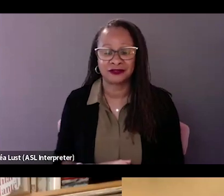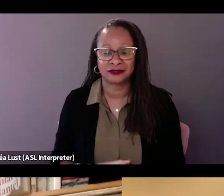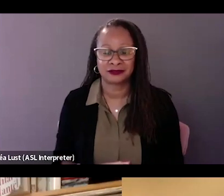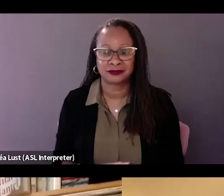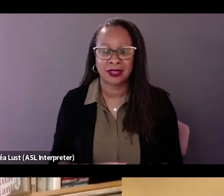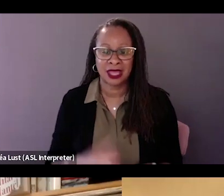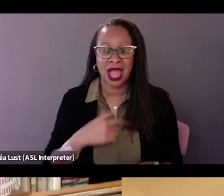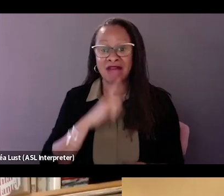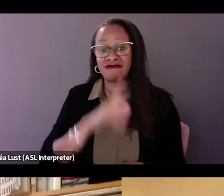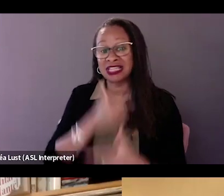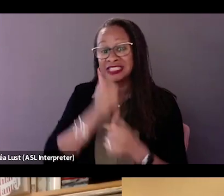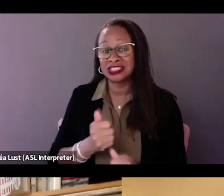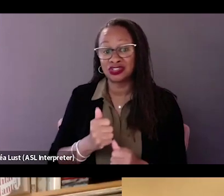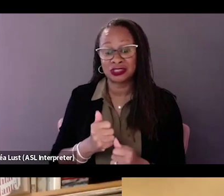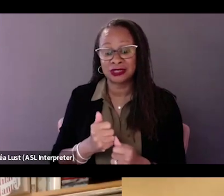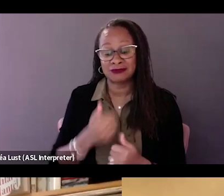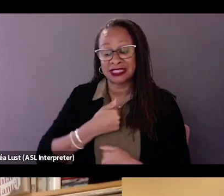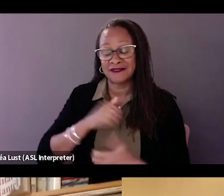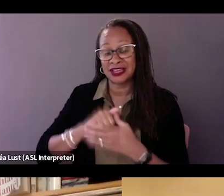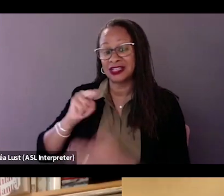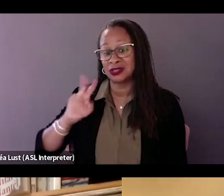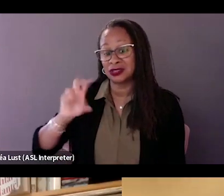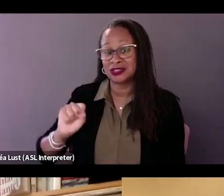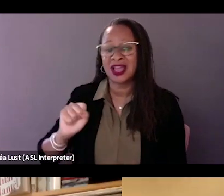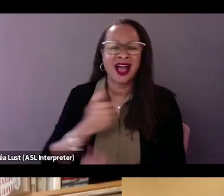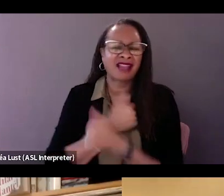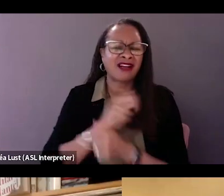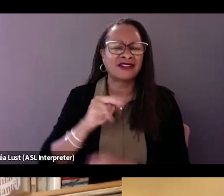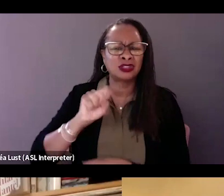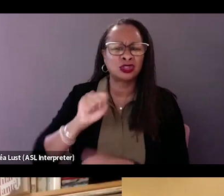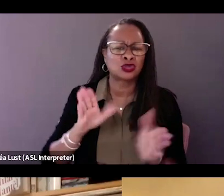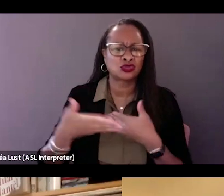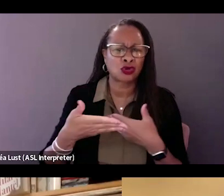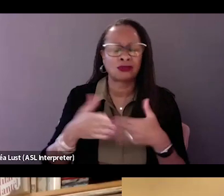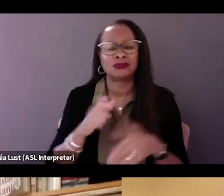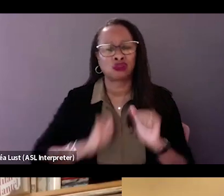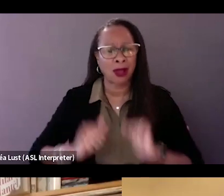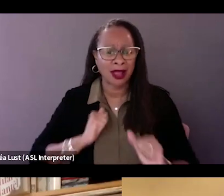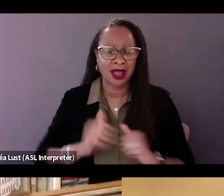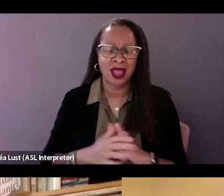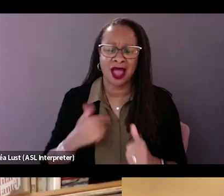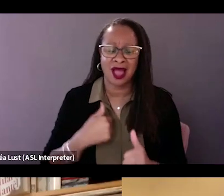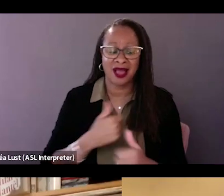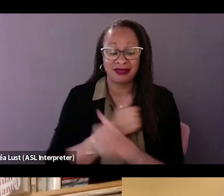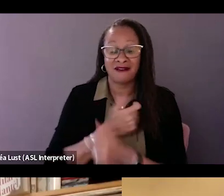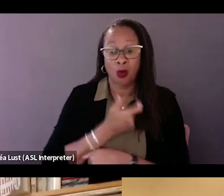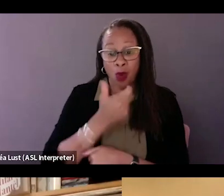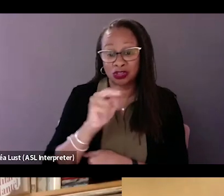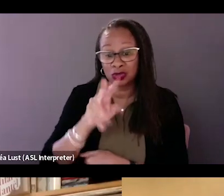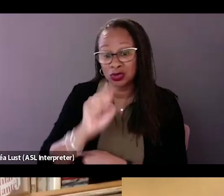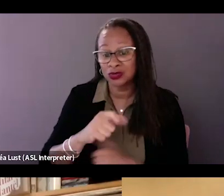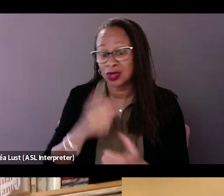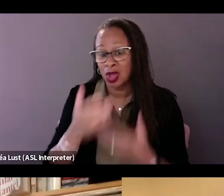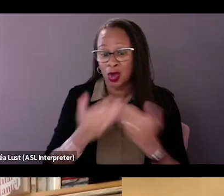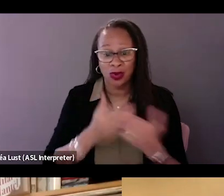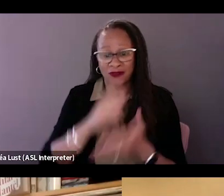am really interested in the news. I love newsroom dramas. I love watching the news because whenever, I believe all